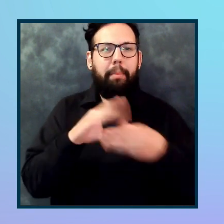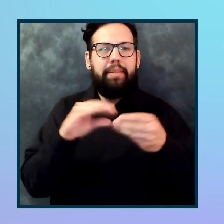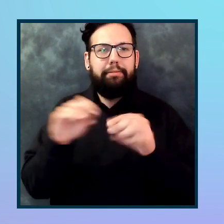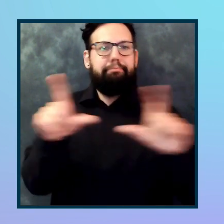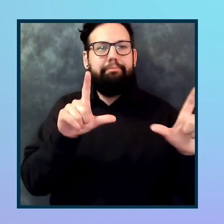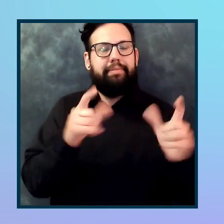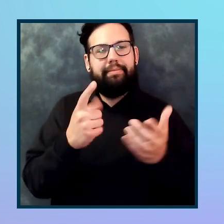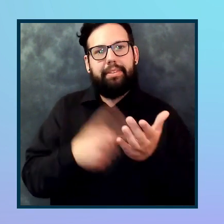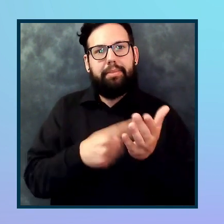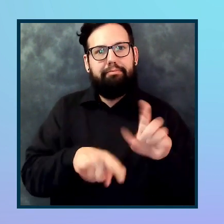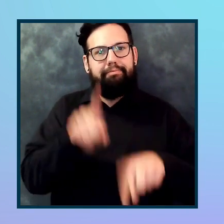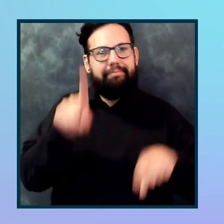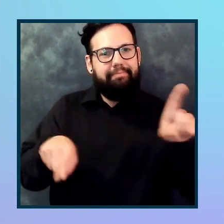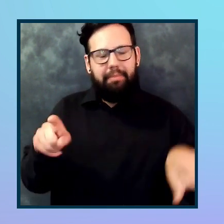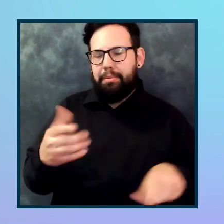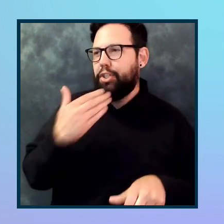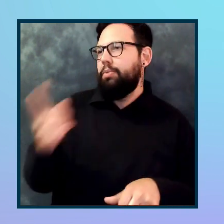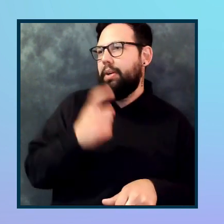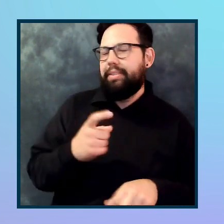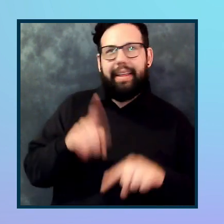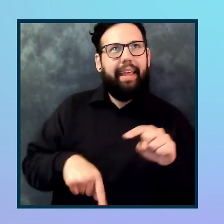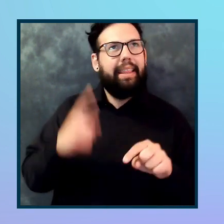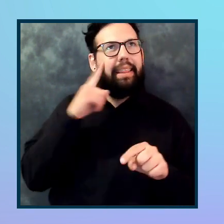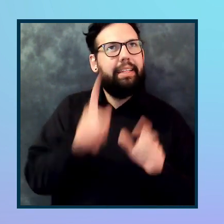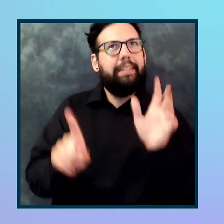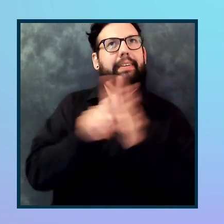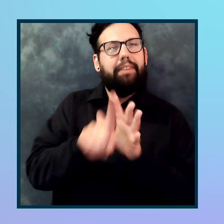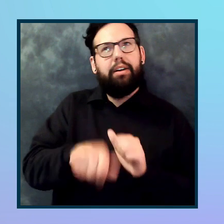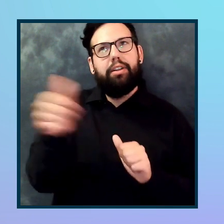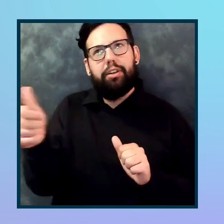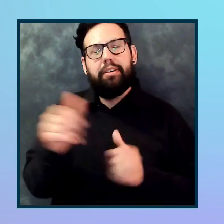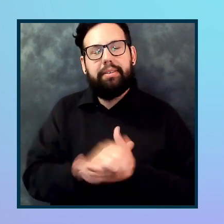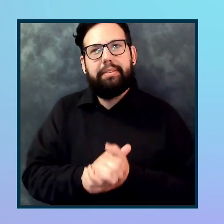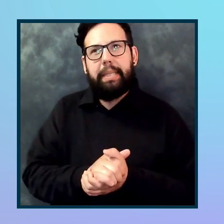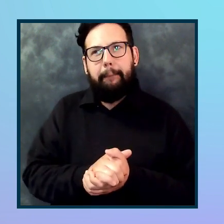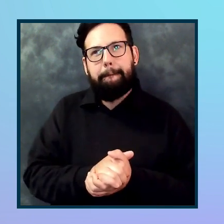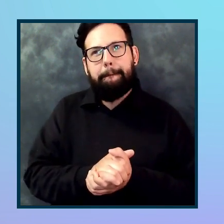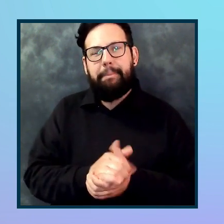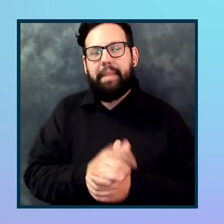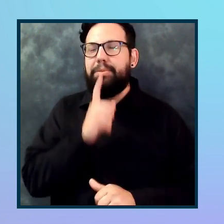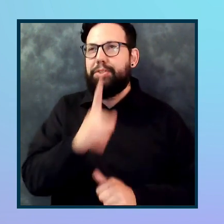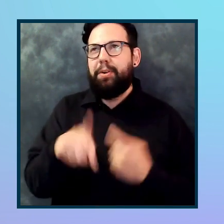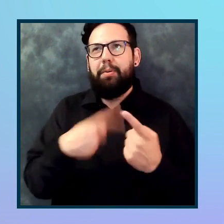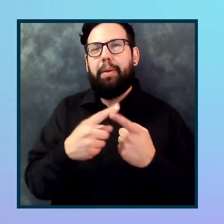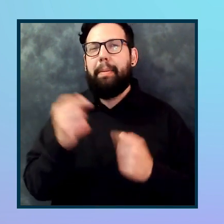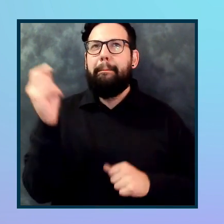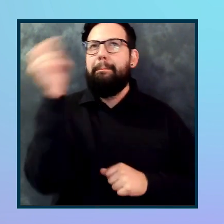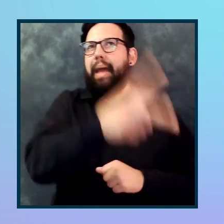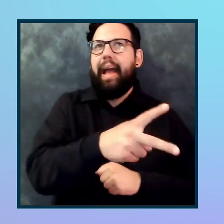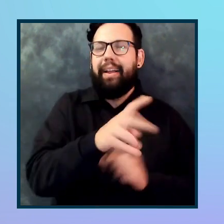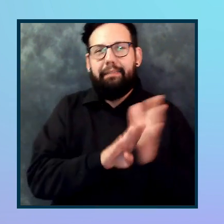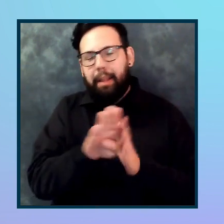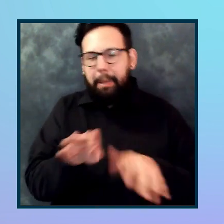I can't think of anything else off the top of my head, but I'm sure that after I'm back developing a little bit more, I'll